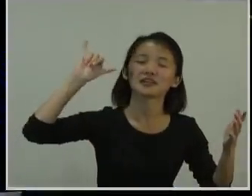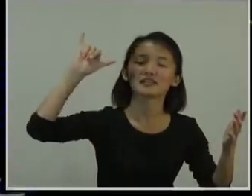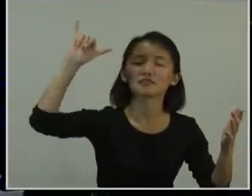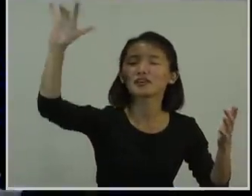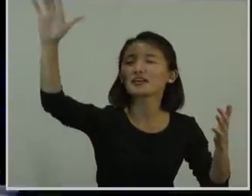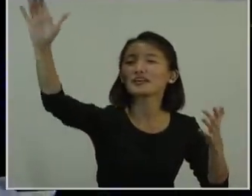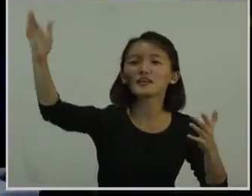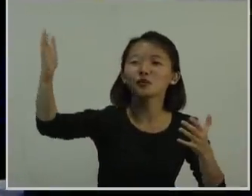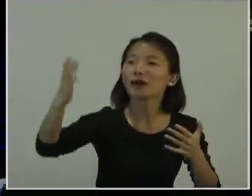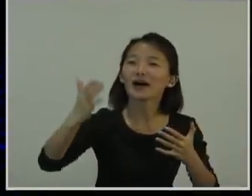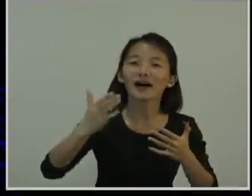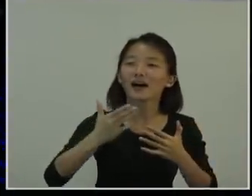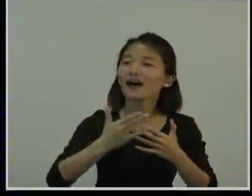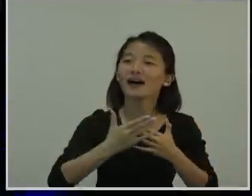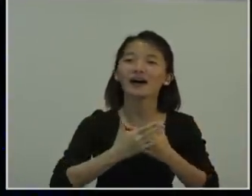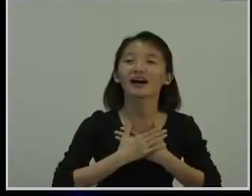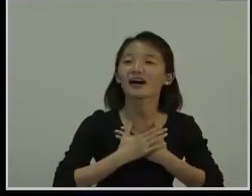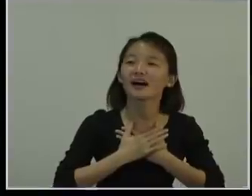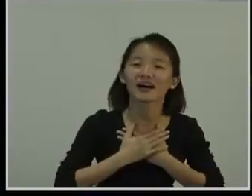forever